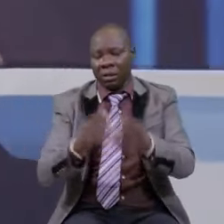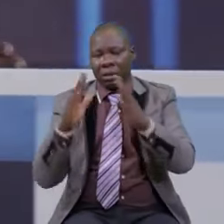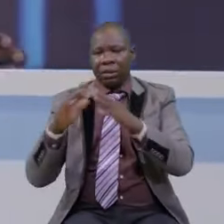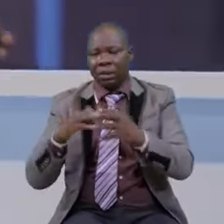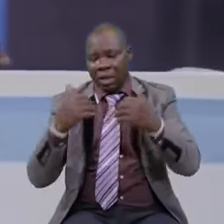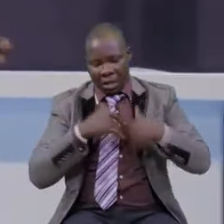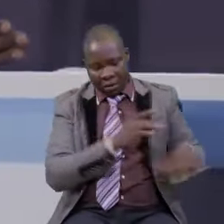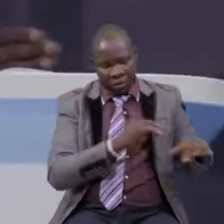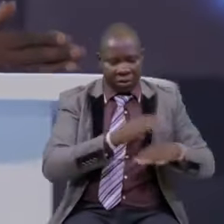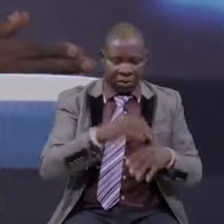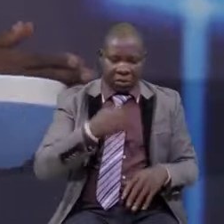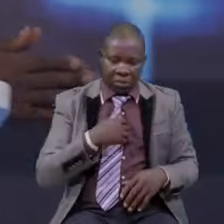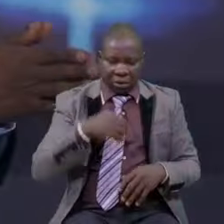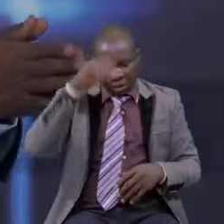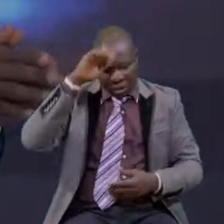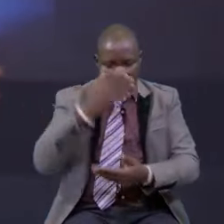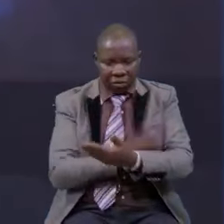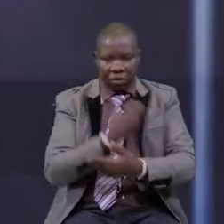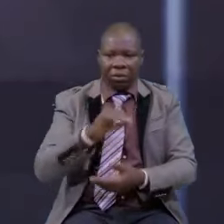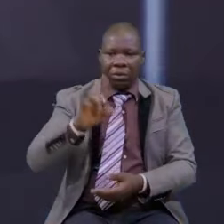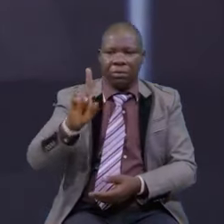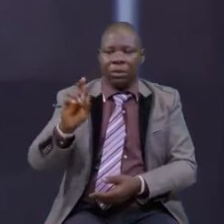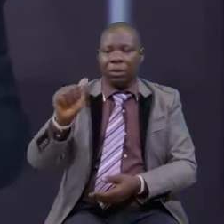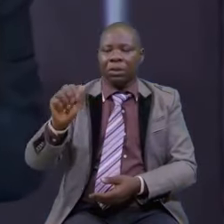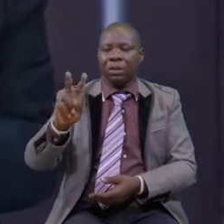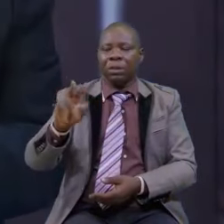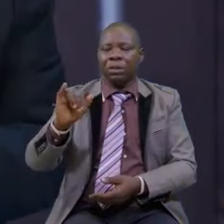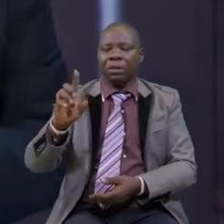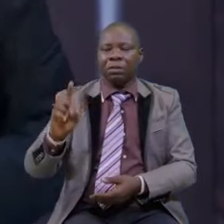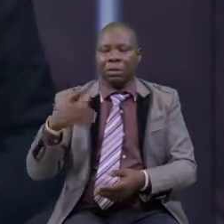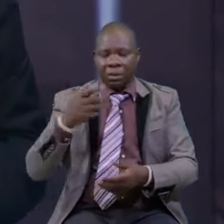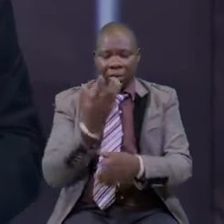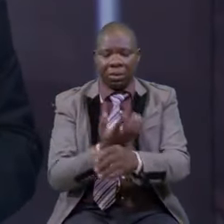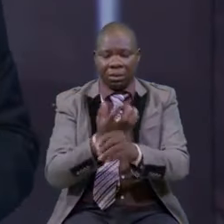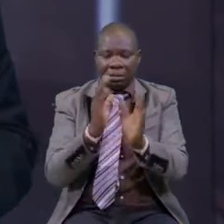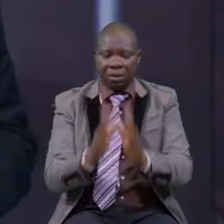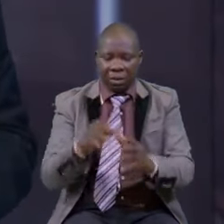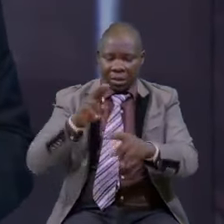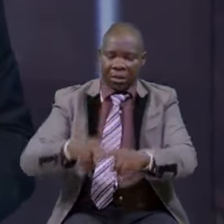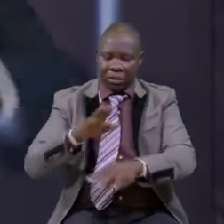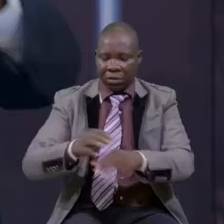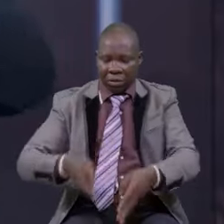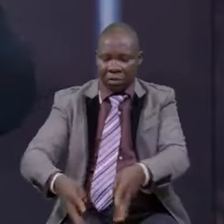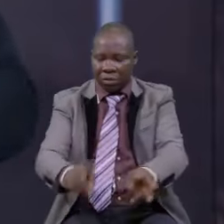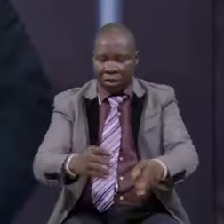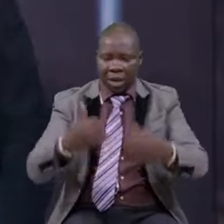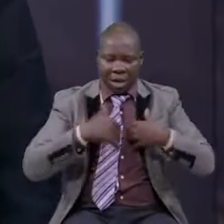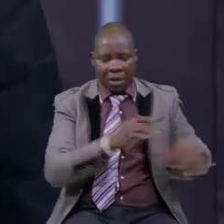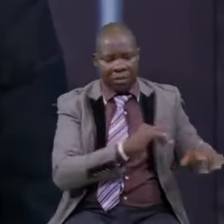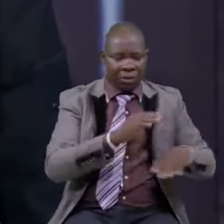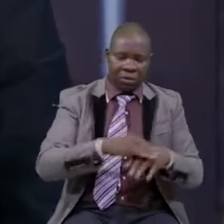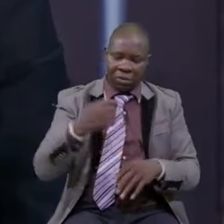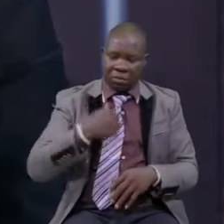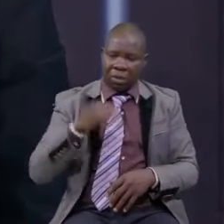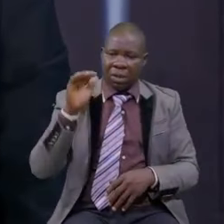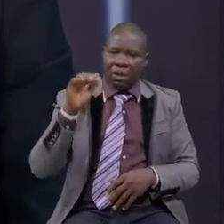The beggar sat by the wayside. Have mercy on me, son of David. And then we're told